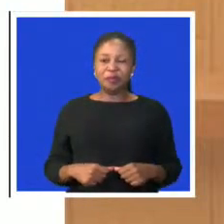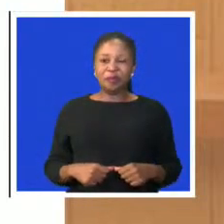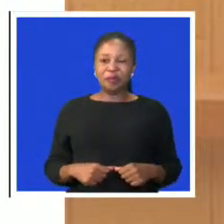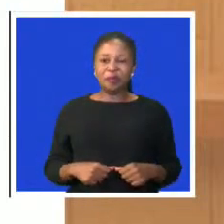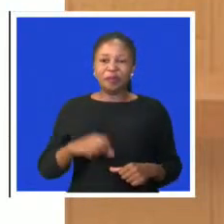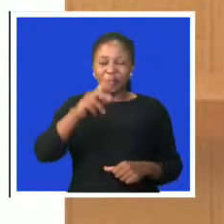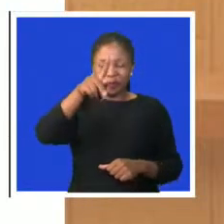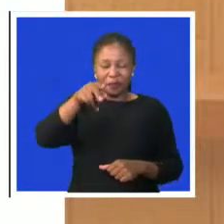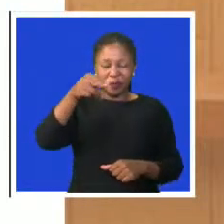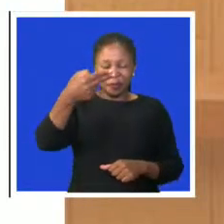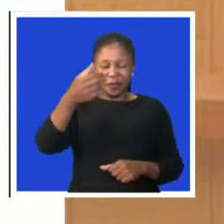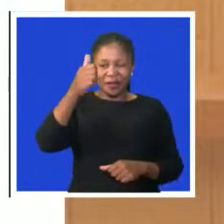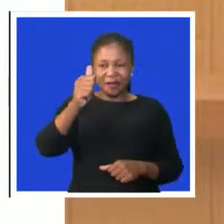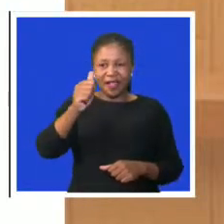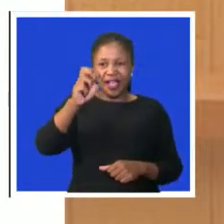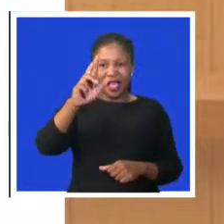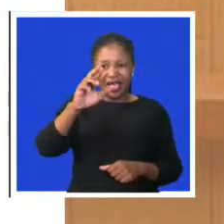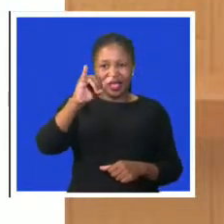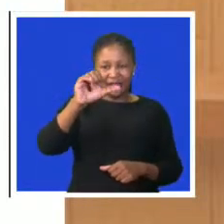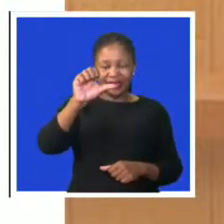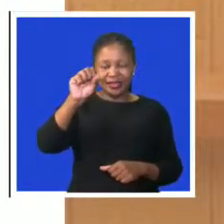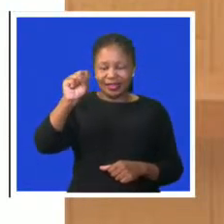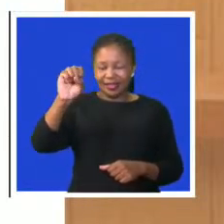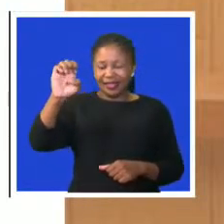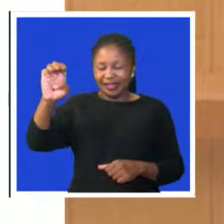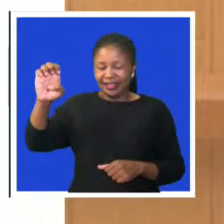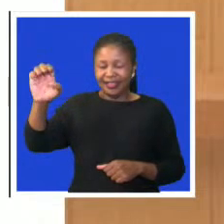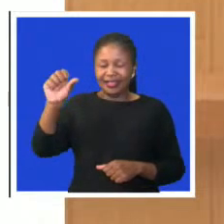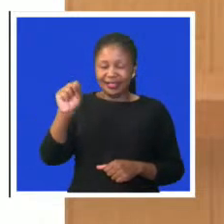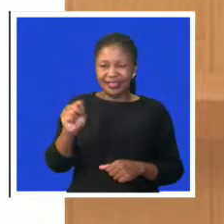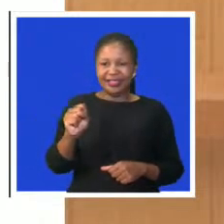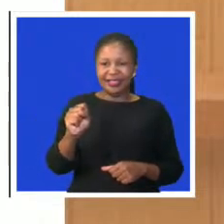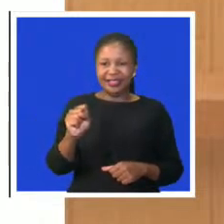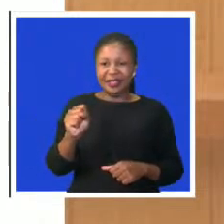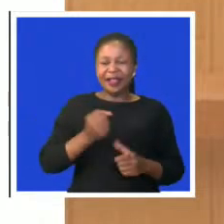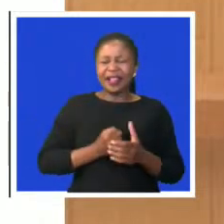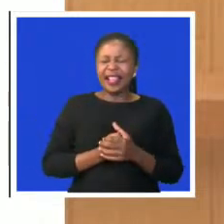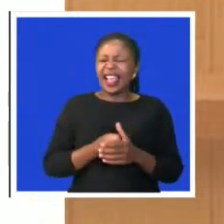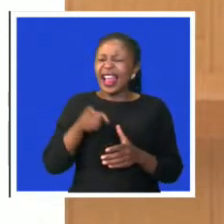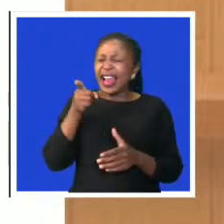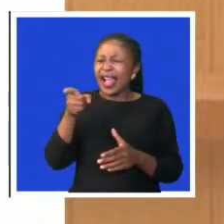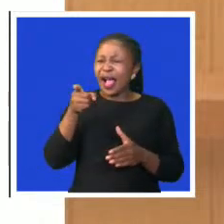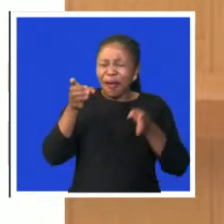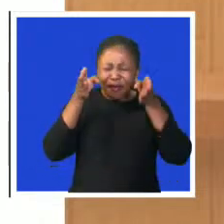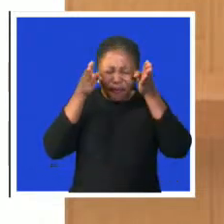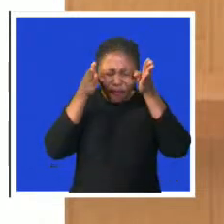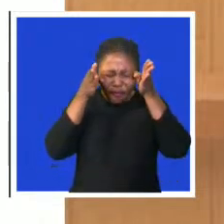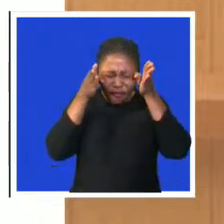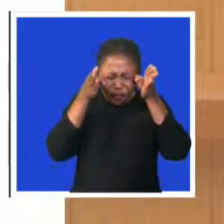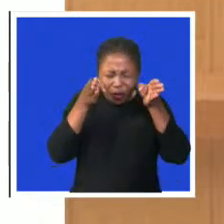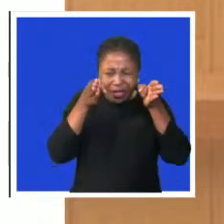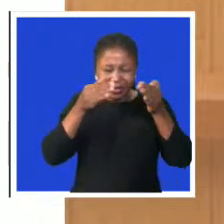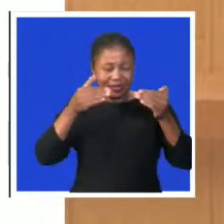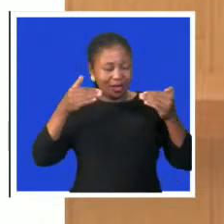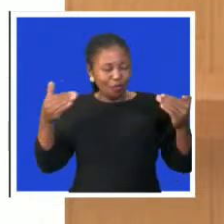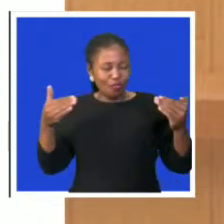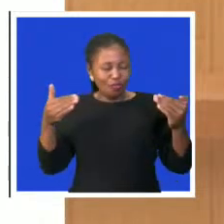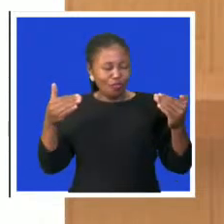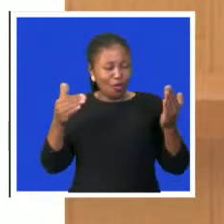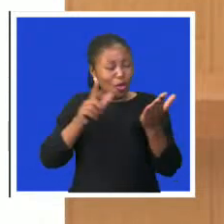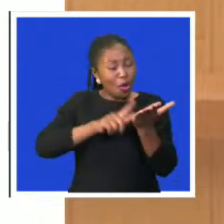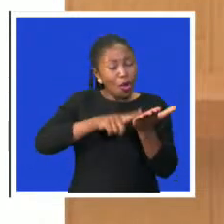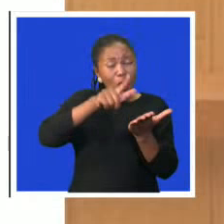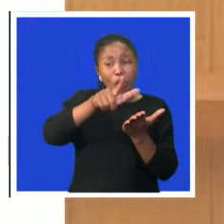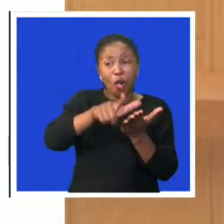of the Jewish law, both oral and written law, which is the Torah. By the way, dear Lena,